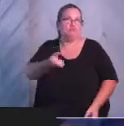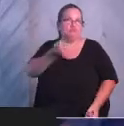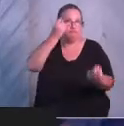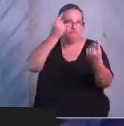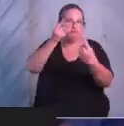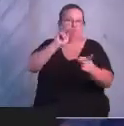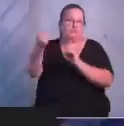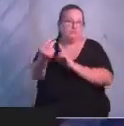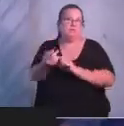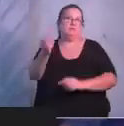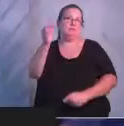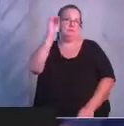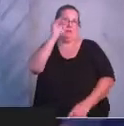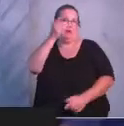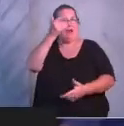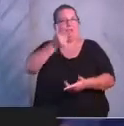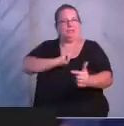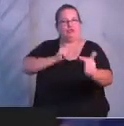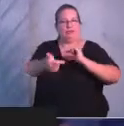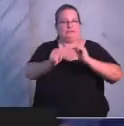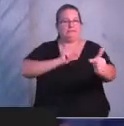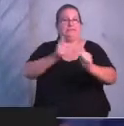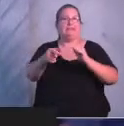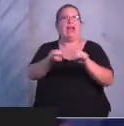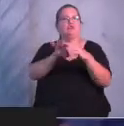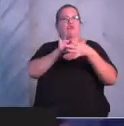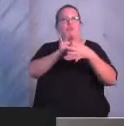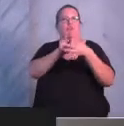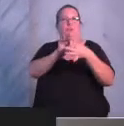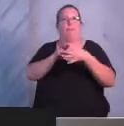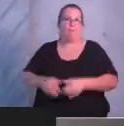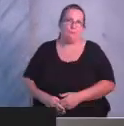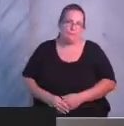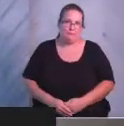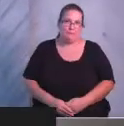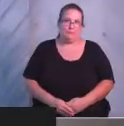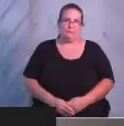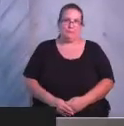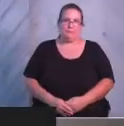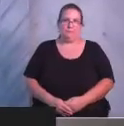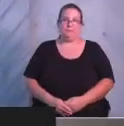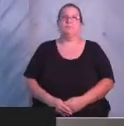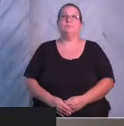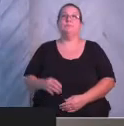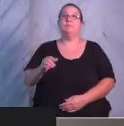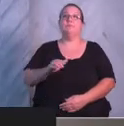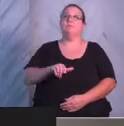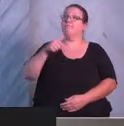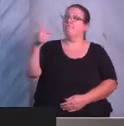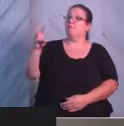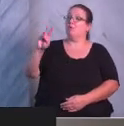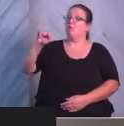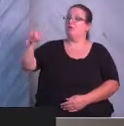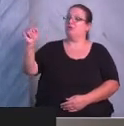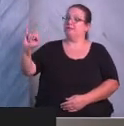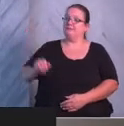views because we are actually interacting with each other on a relationship base. Thank you. And this question to Waji, please.